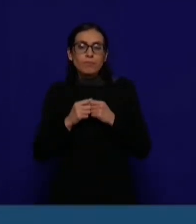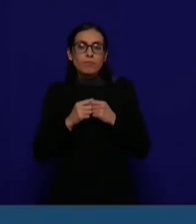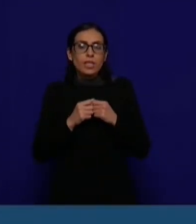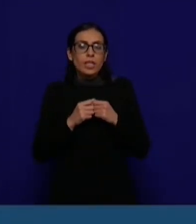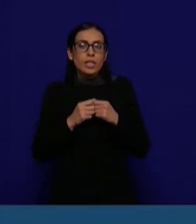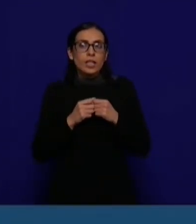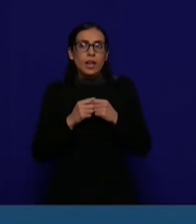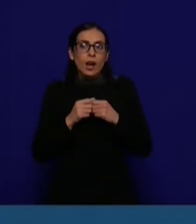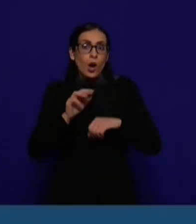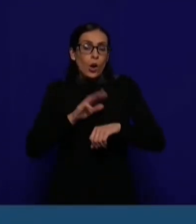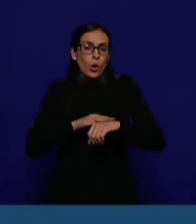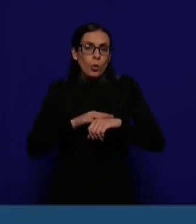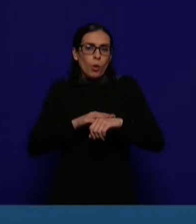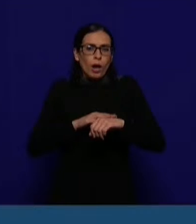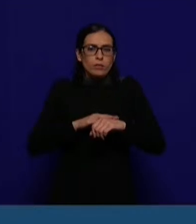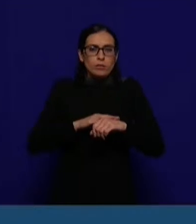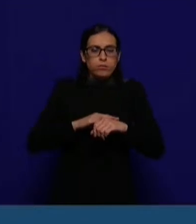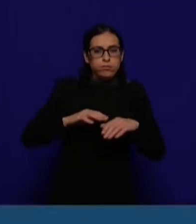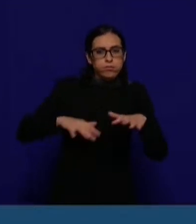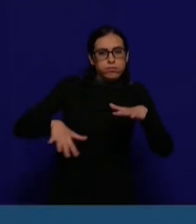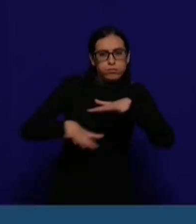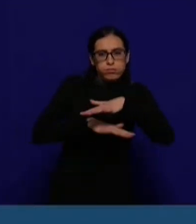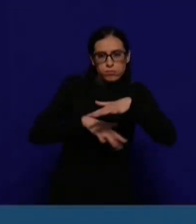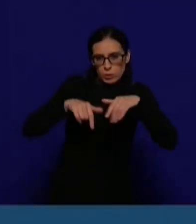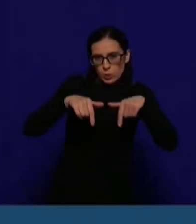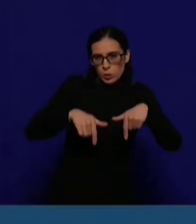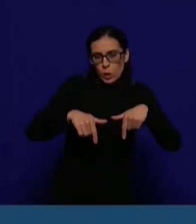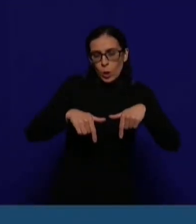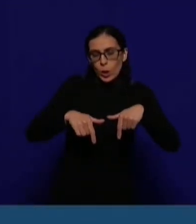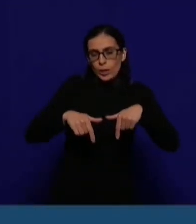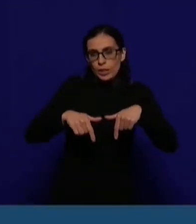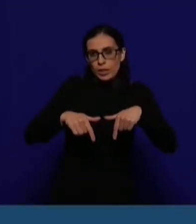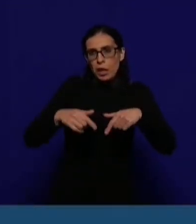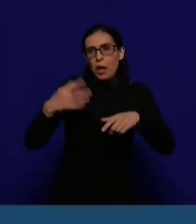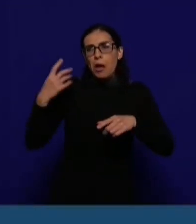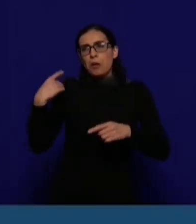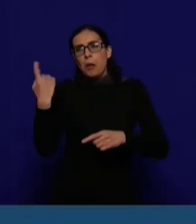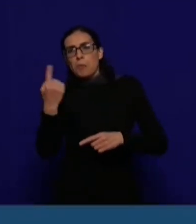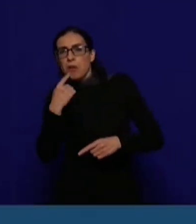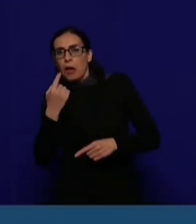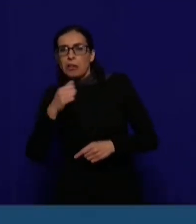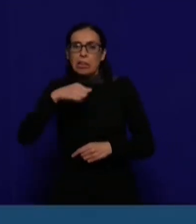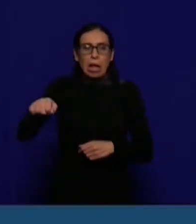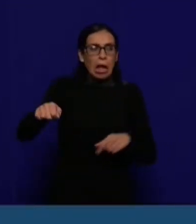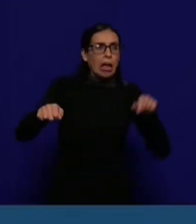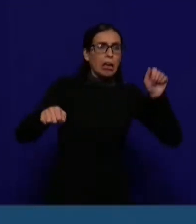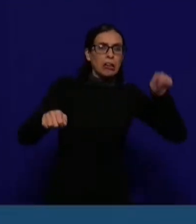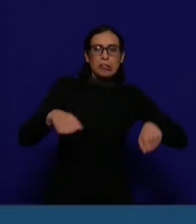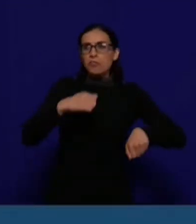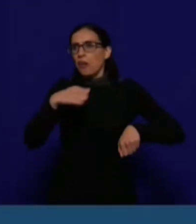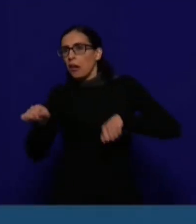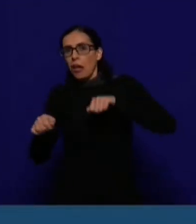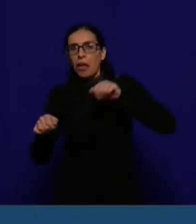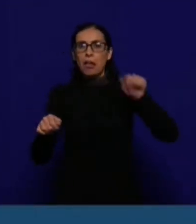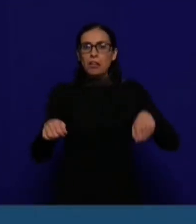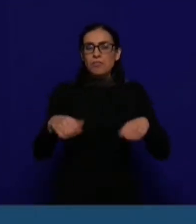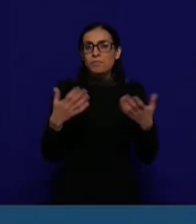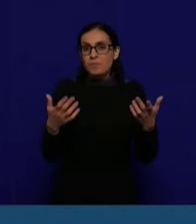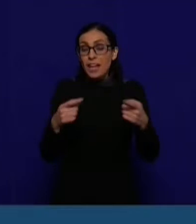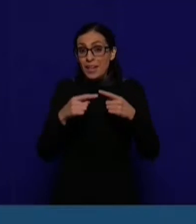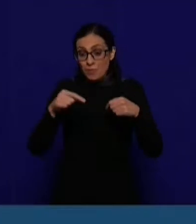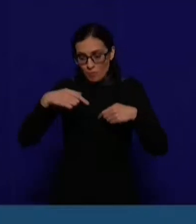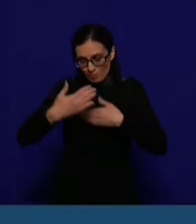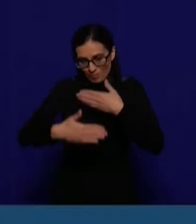kien hemm diversi kontroversi mill-bidunet, però ma' żmien tallimna sew li l-maskri li qegħdin nużaw qegħdin